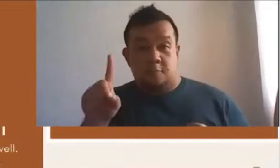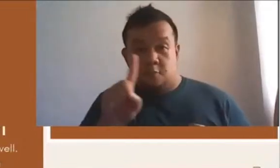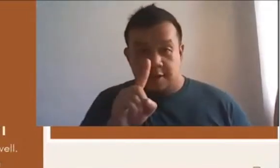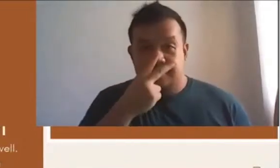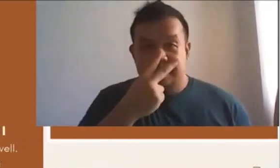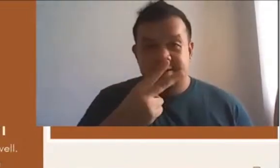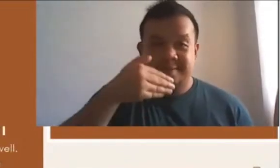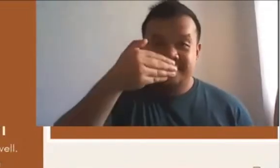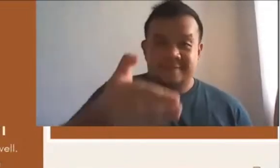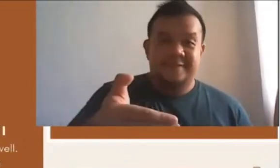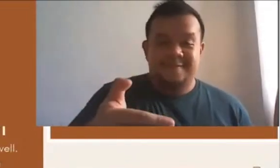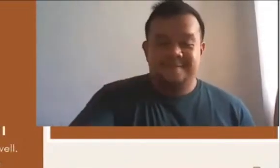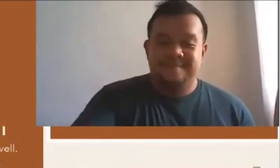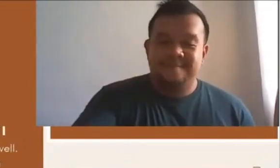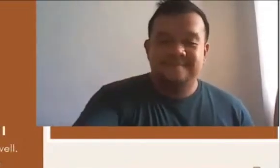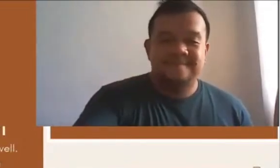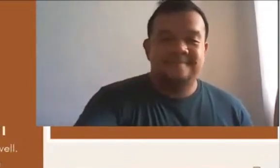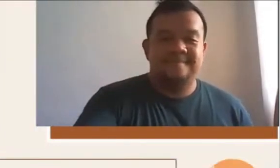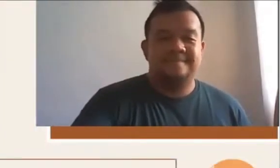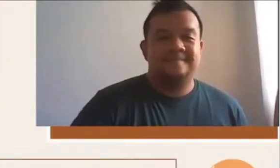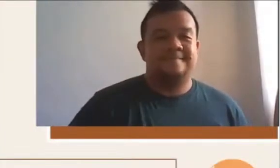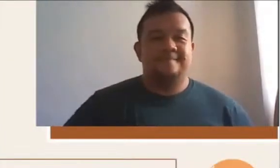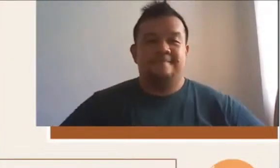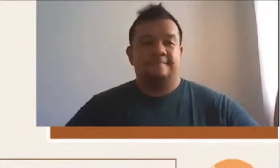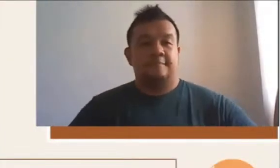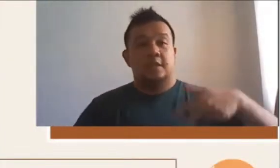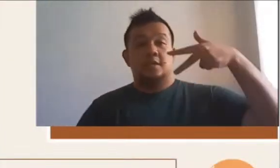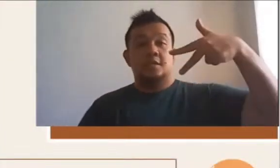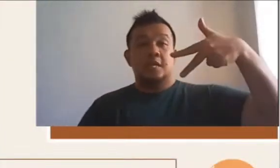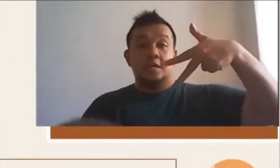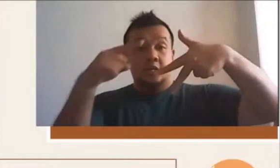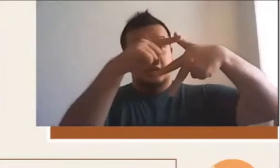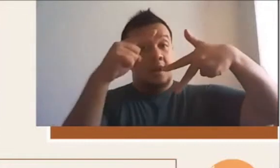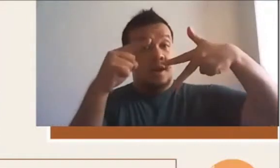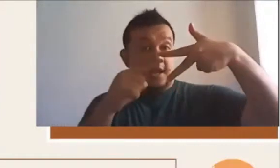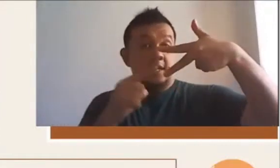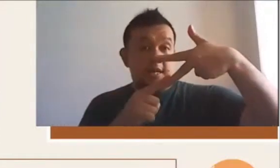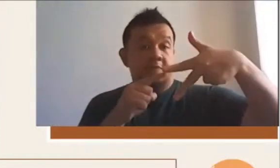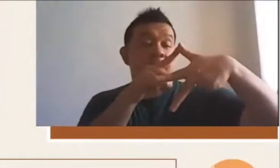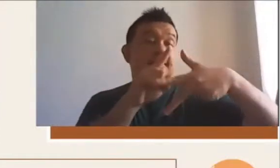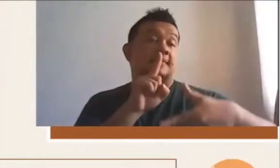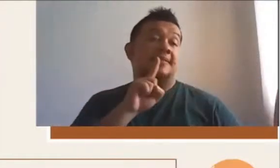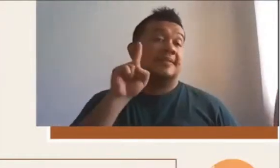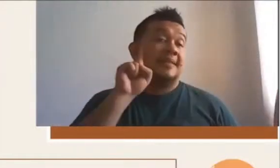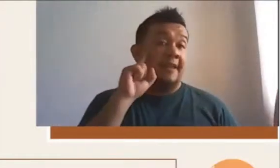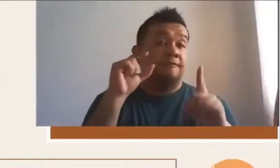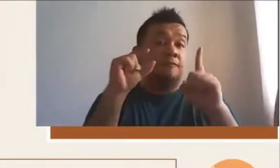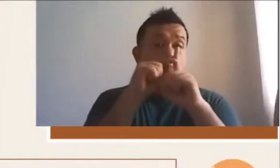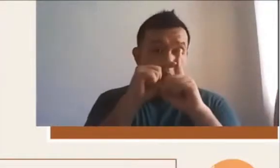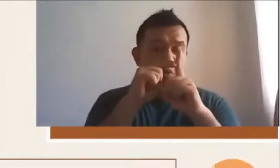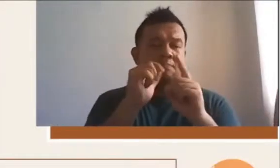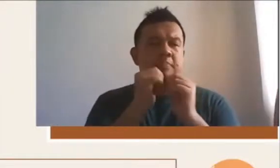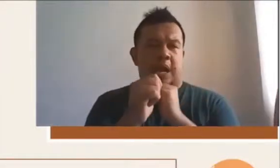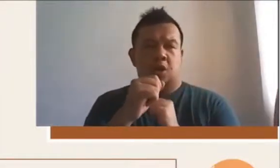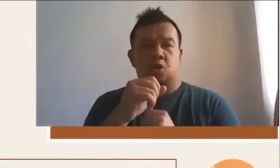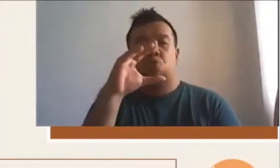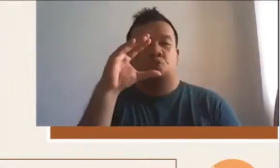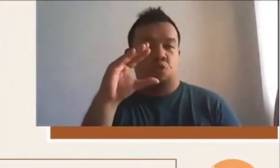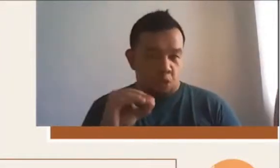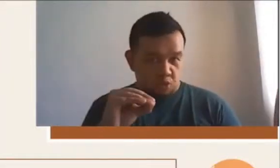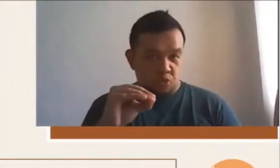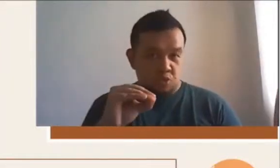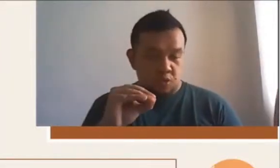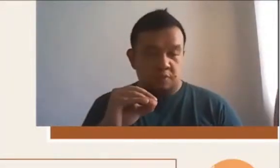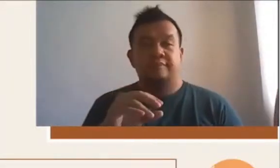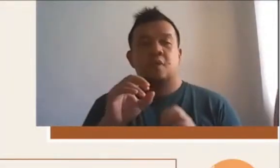So this one, deaf with a small d, ibig sabihin yan general hearing loss. So you can use that, that's okay.